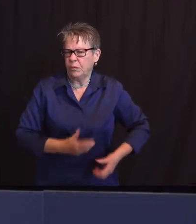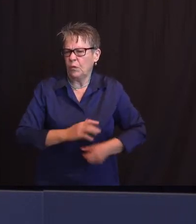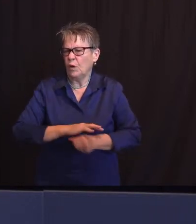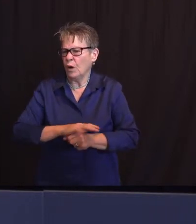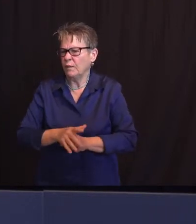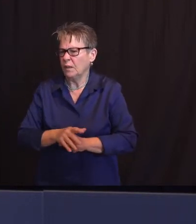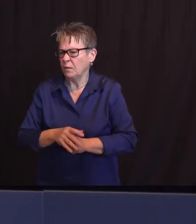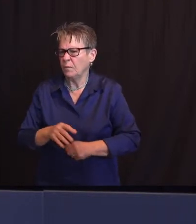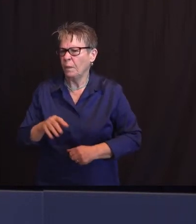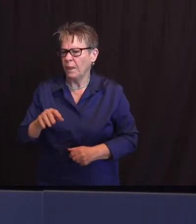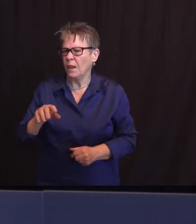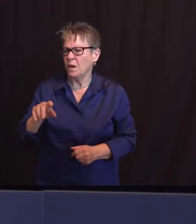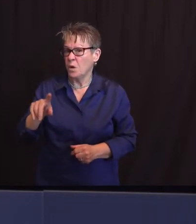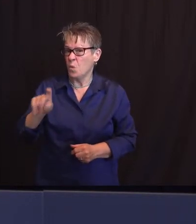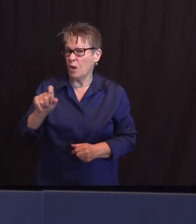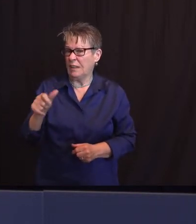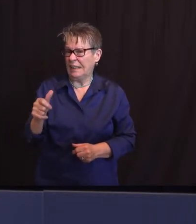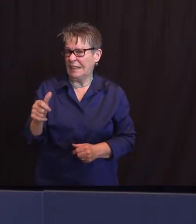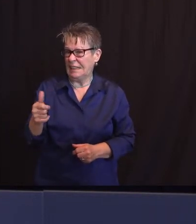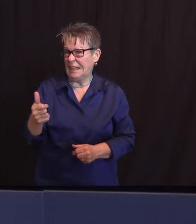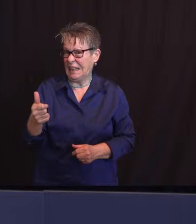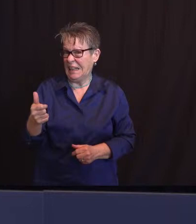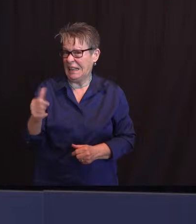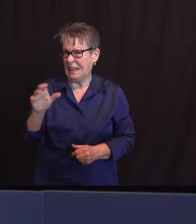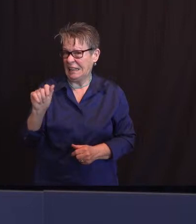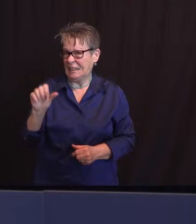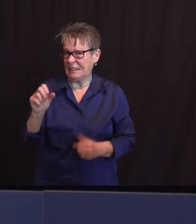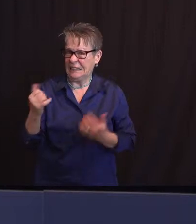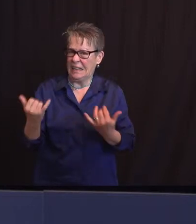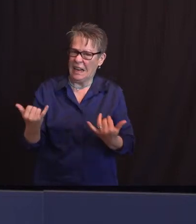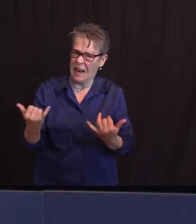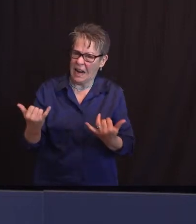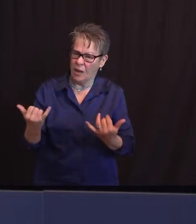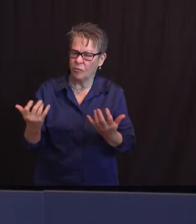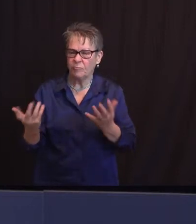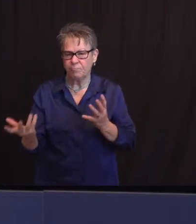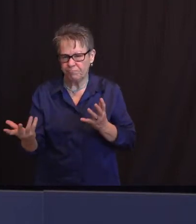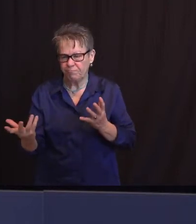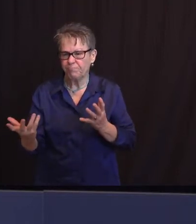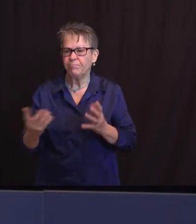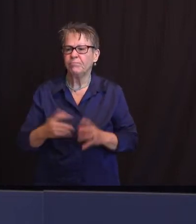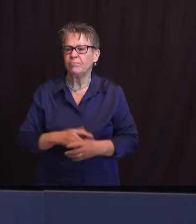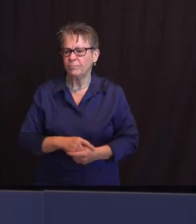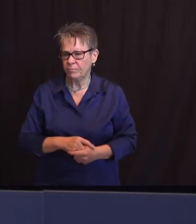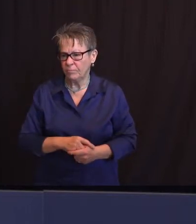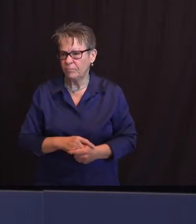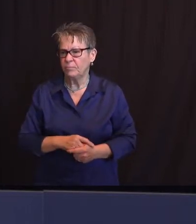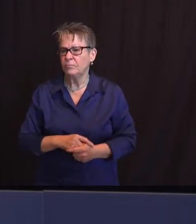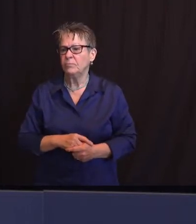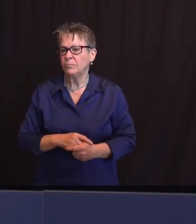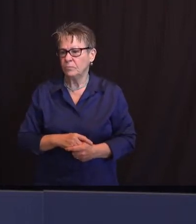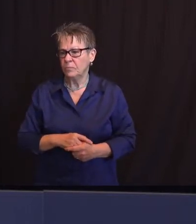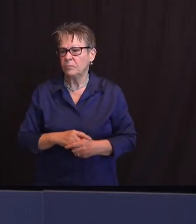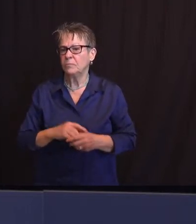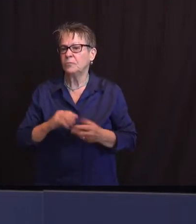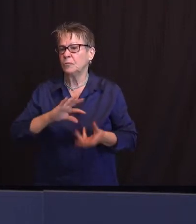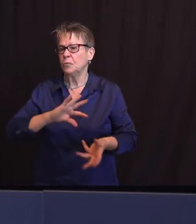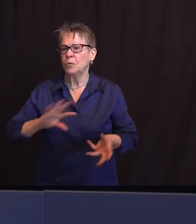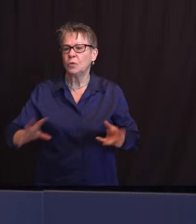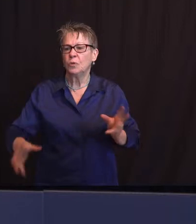cases in our state. There are a total of 400 reports of